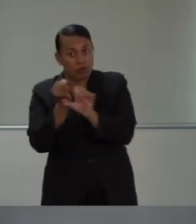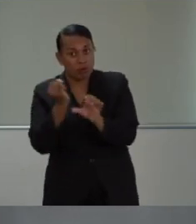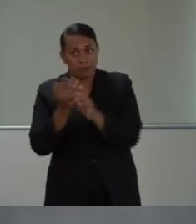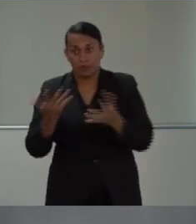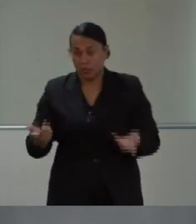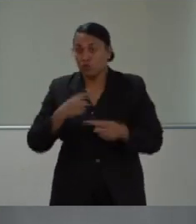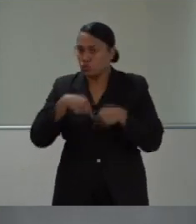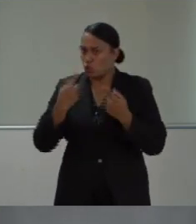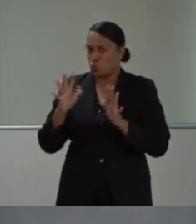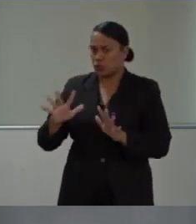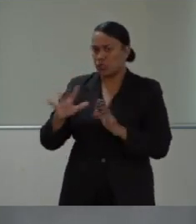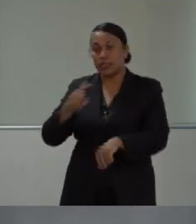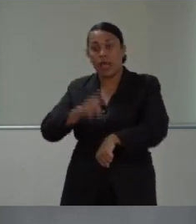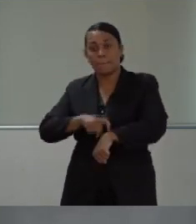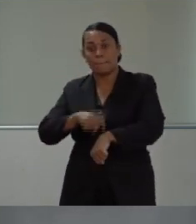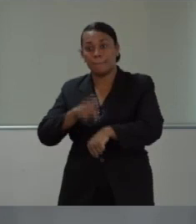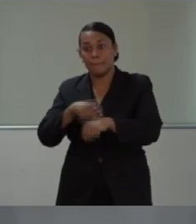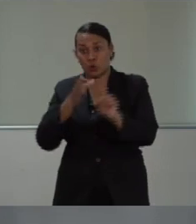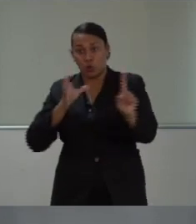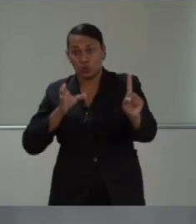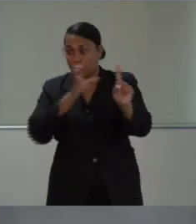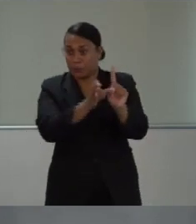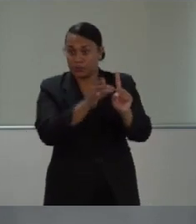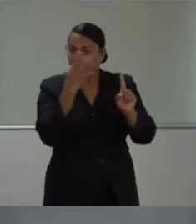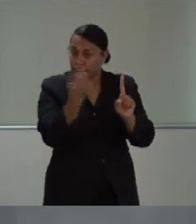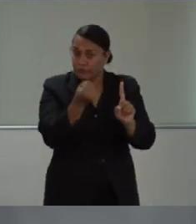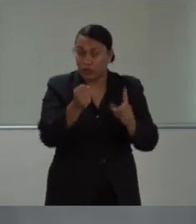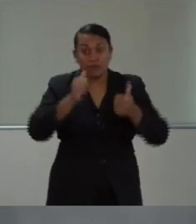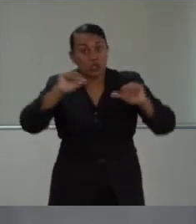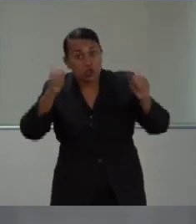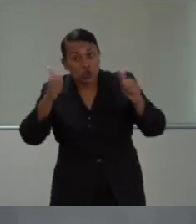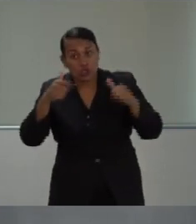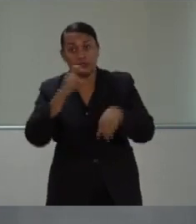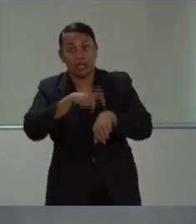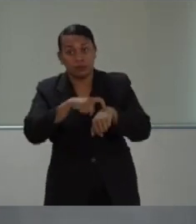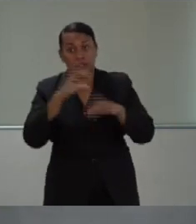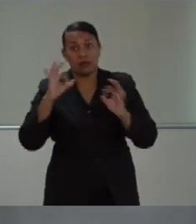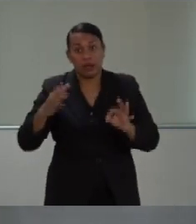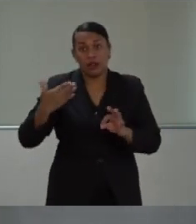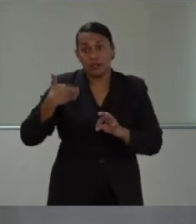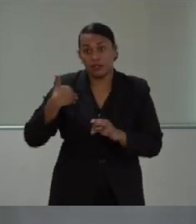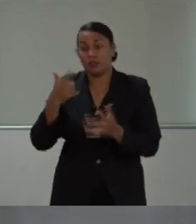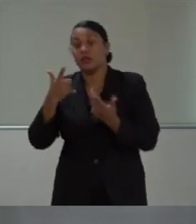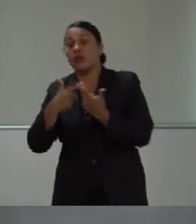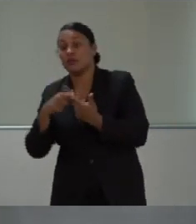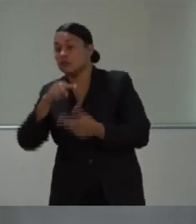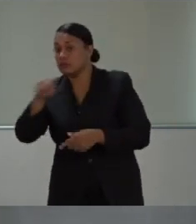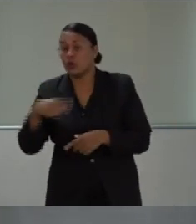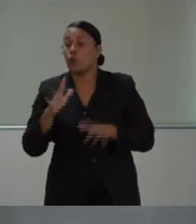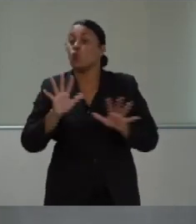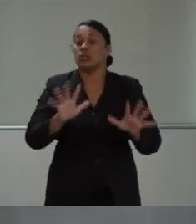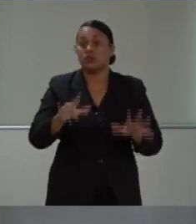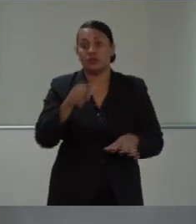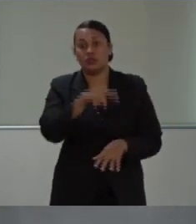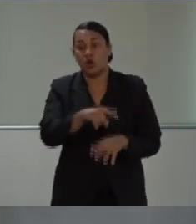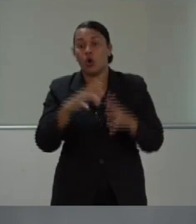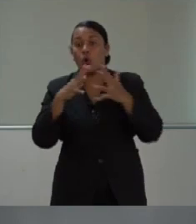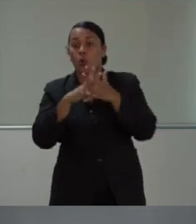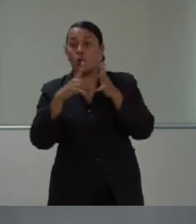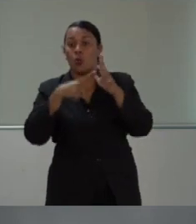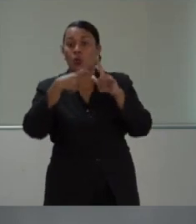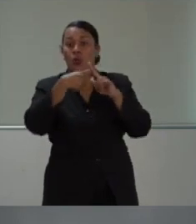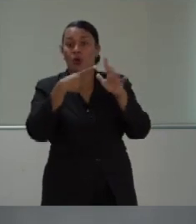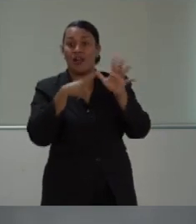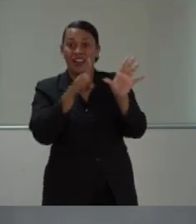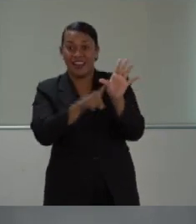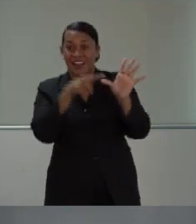finish, and we'll continue. Like I alluded to in the Wakaya case, we're waiting for that 14 days to be completed before